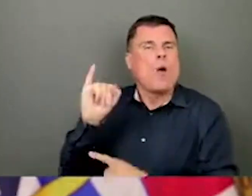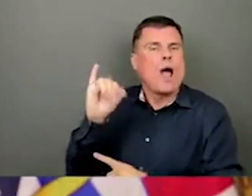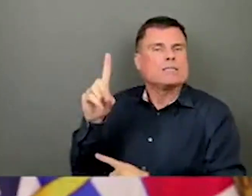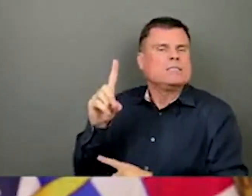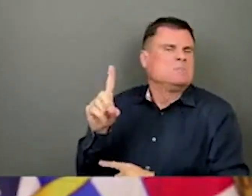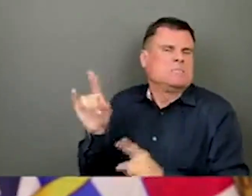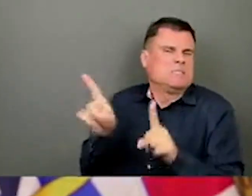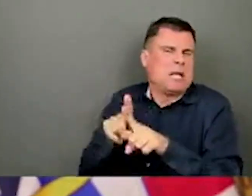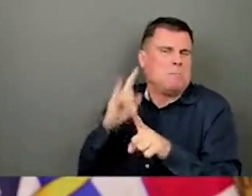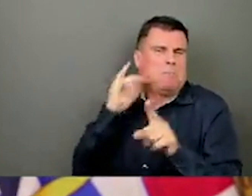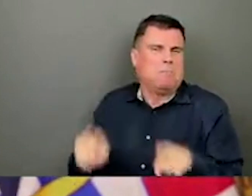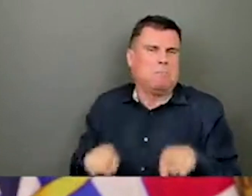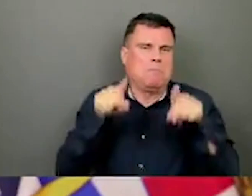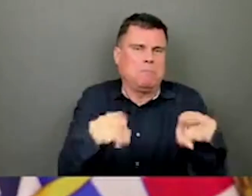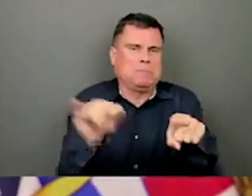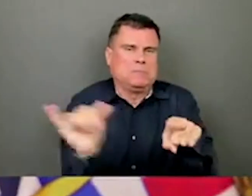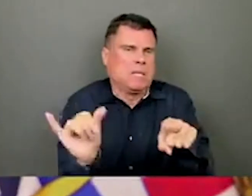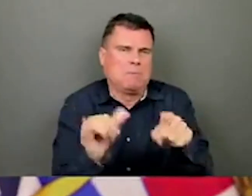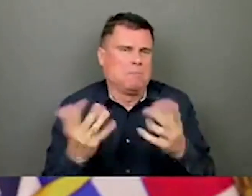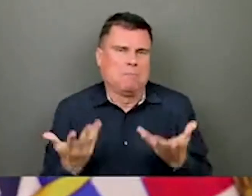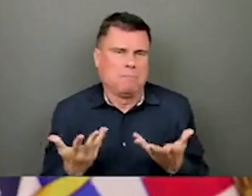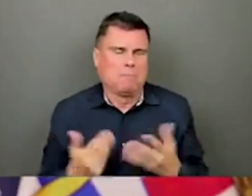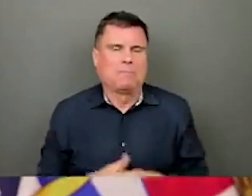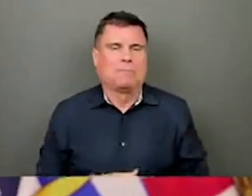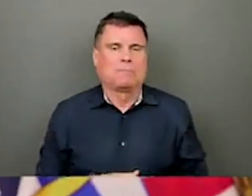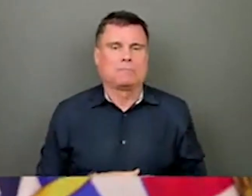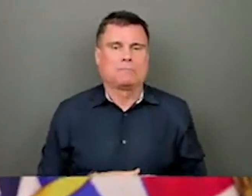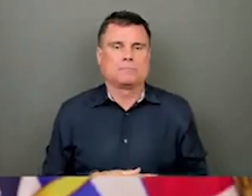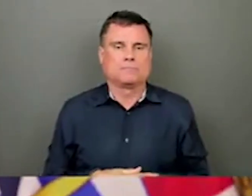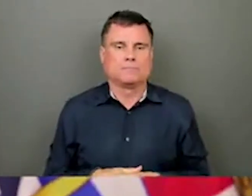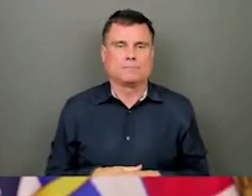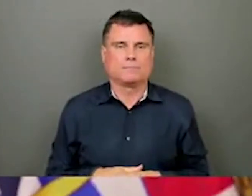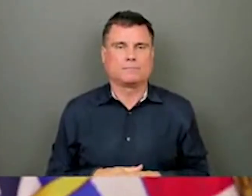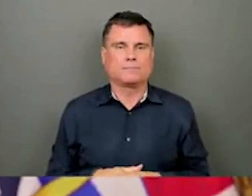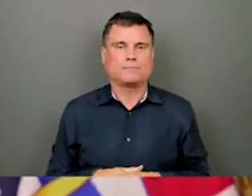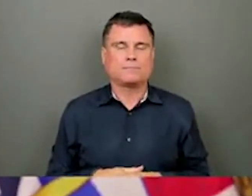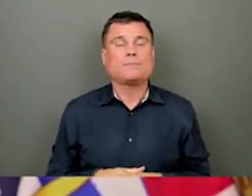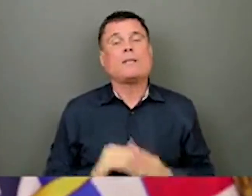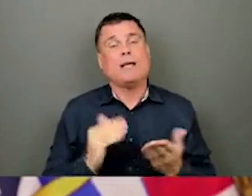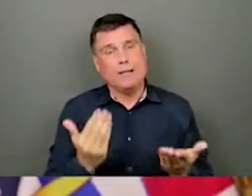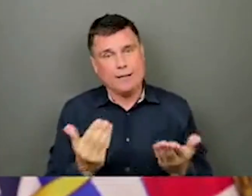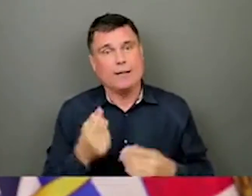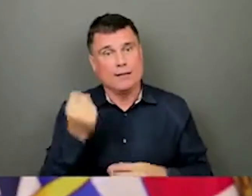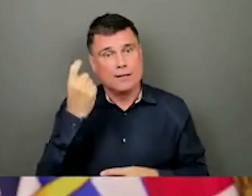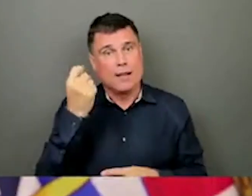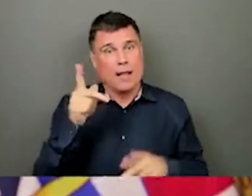there will also be provisions for people who don't have access to